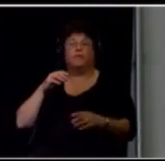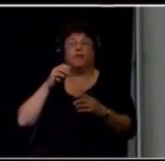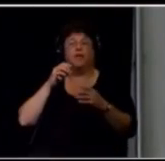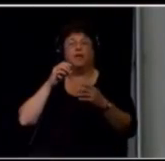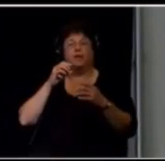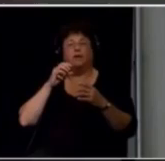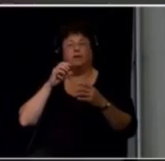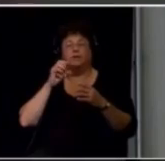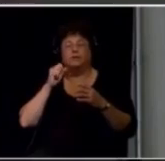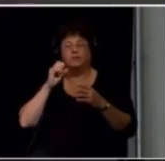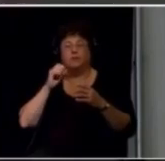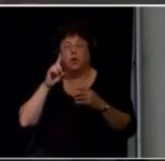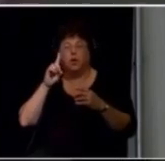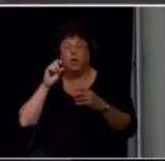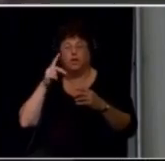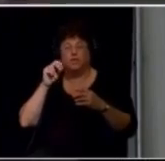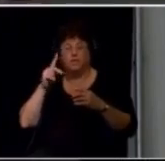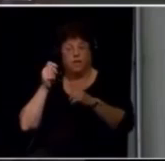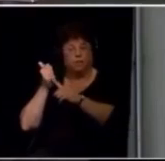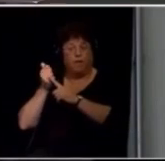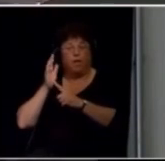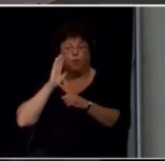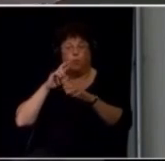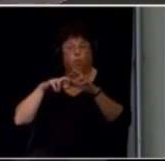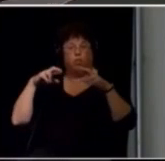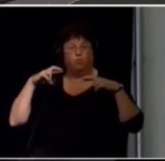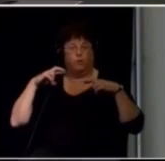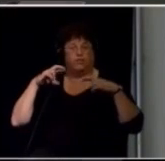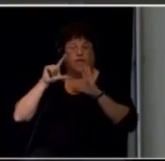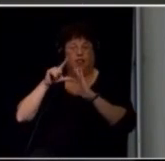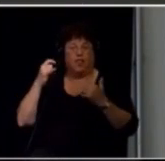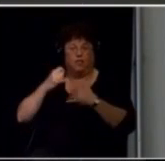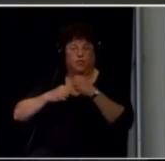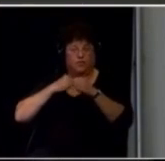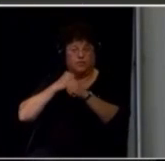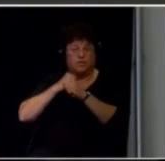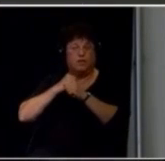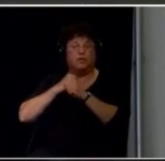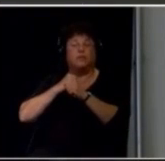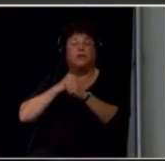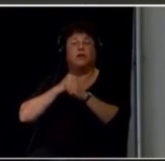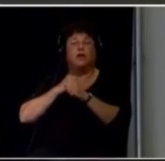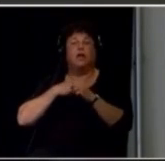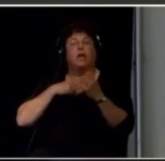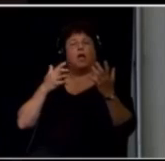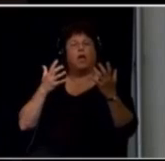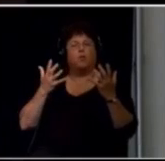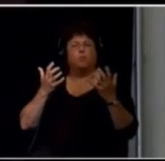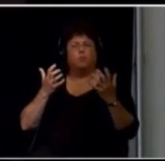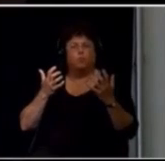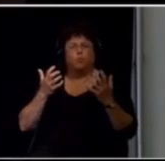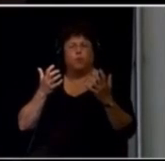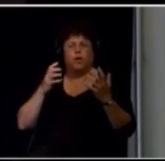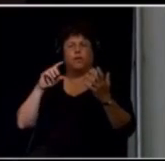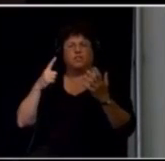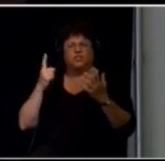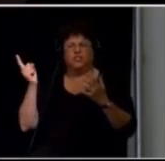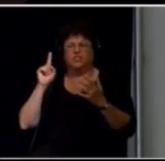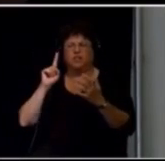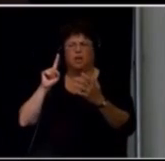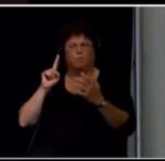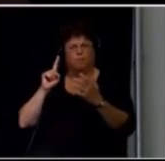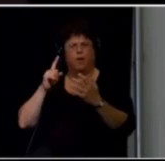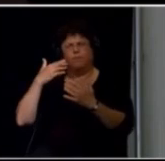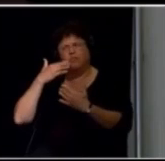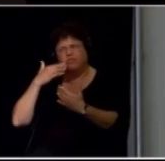So Deepak is actually going to be retiring later this year. And I wanted to just call him up on stage and sort of